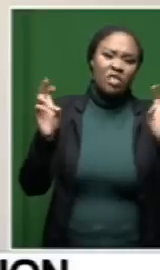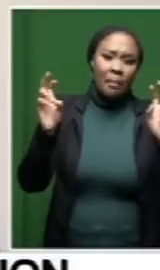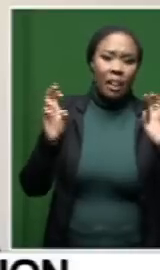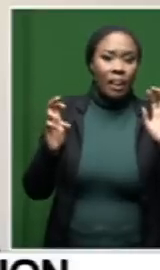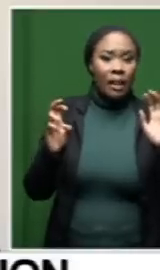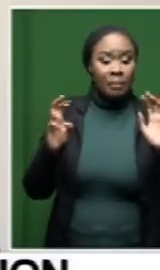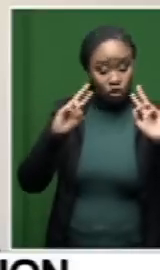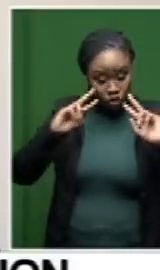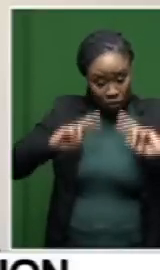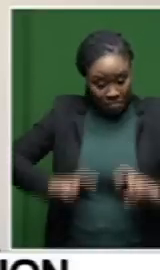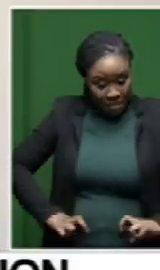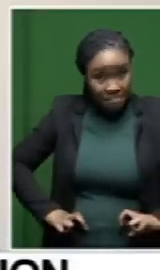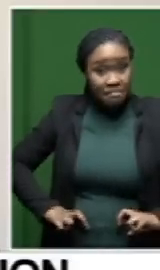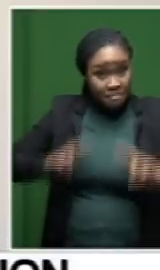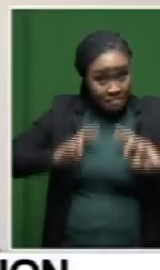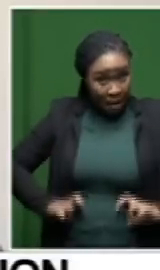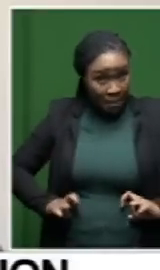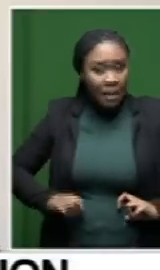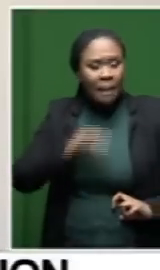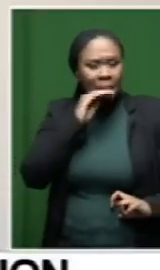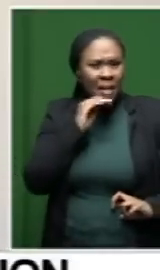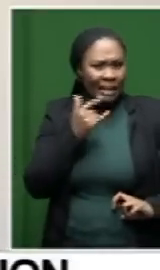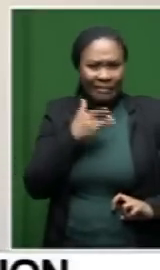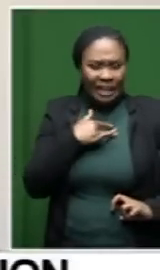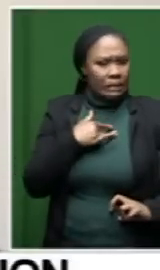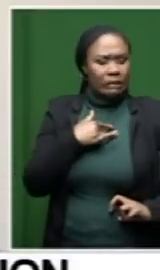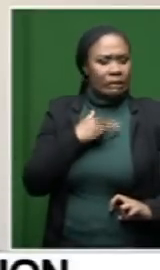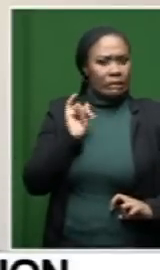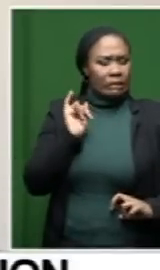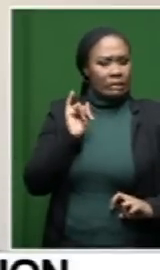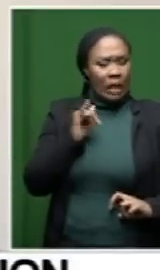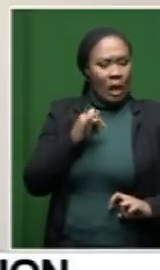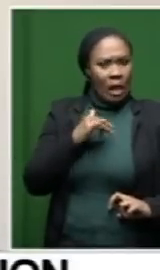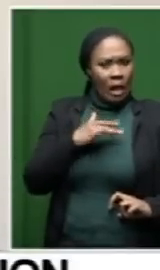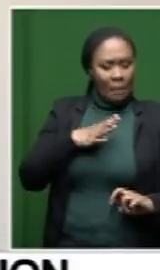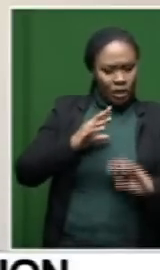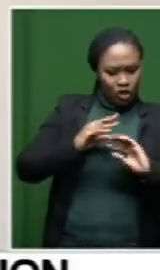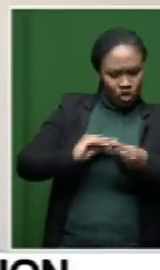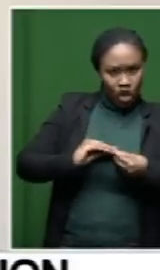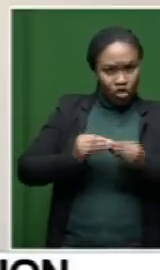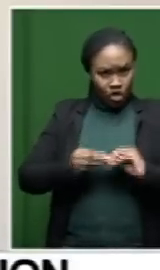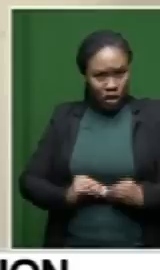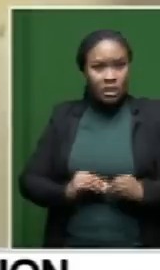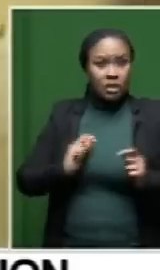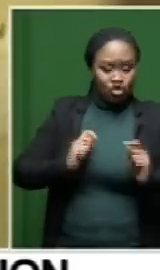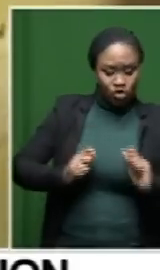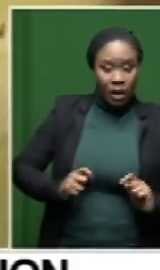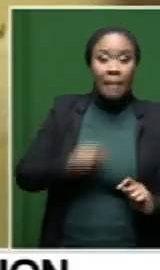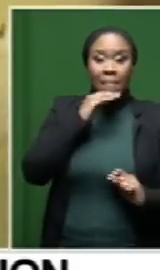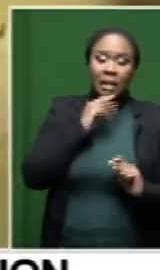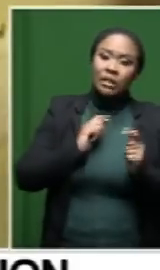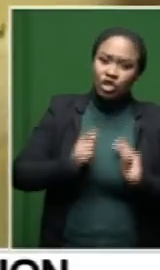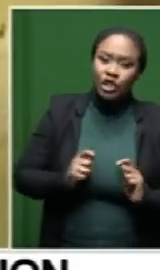if we don't like what we see, we are seeing ourselves. And that is a big lesson for the future. This is a